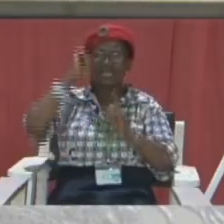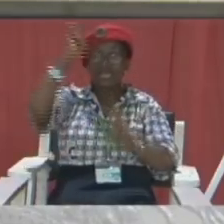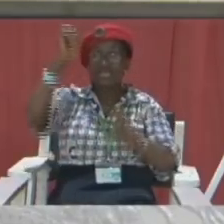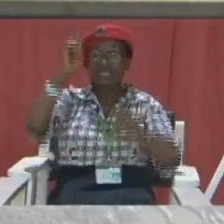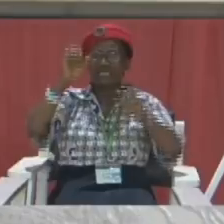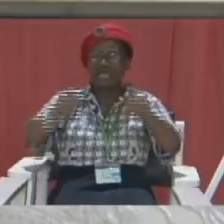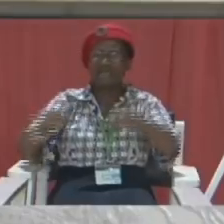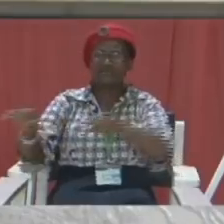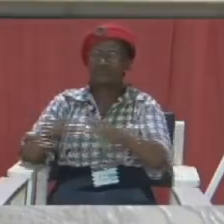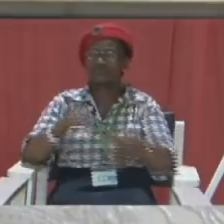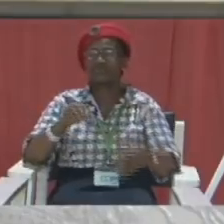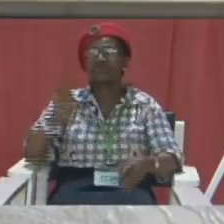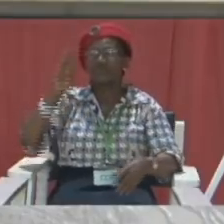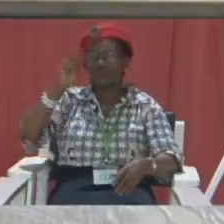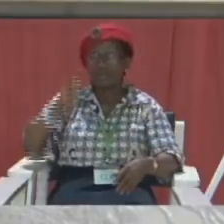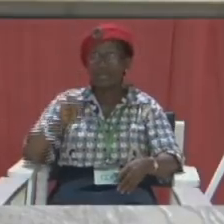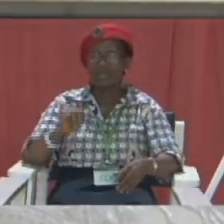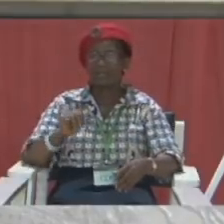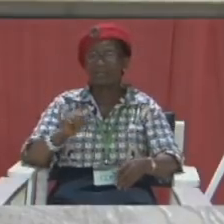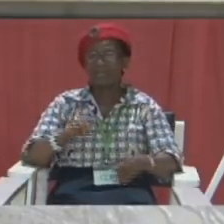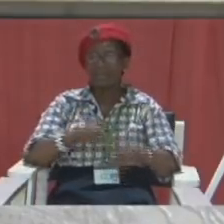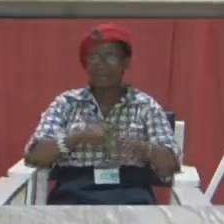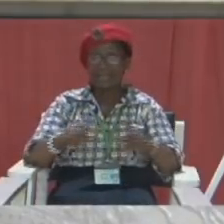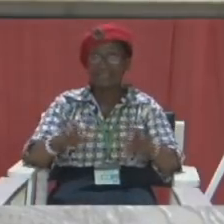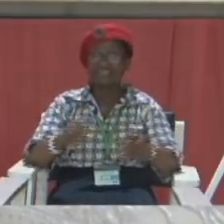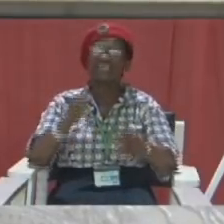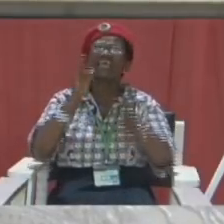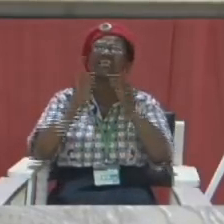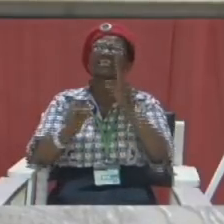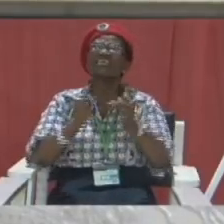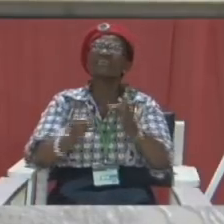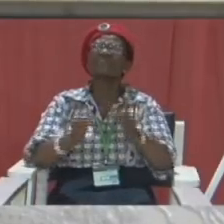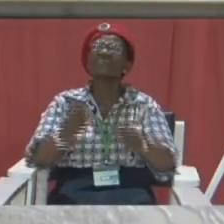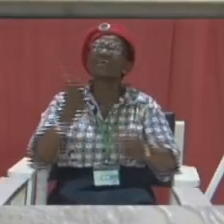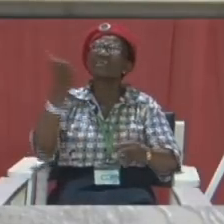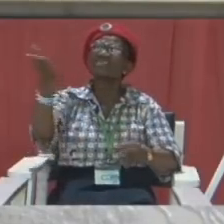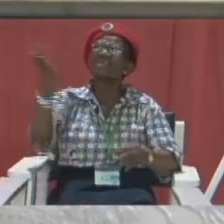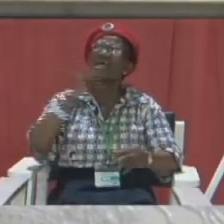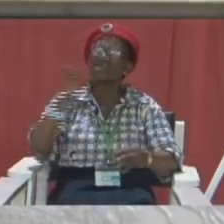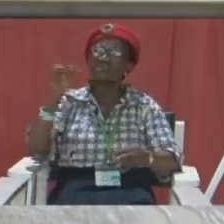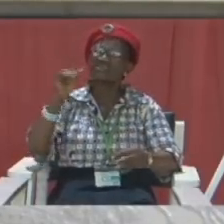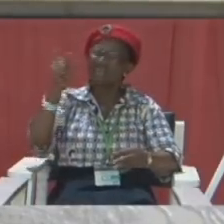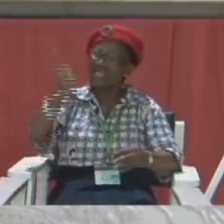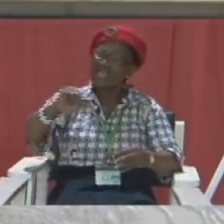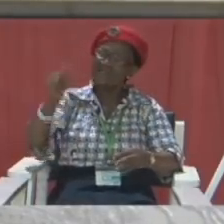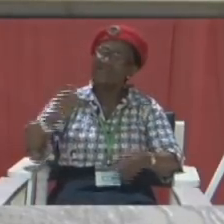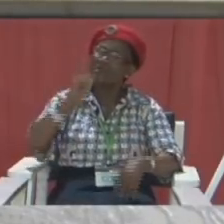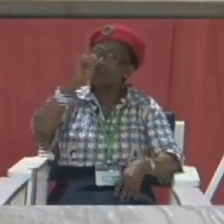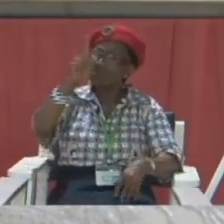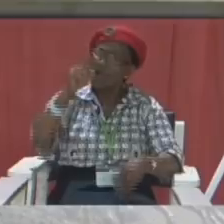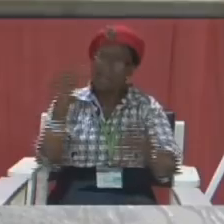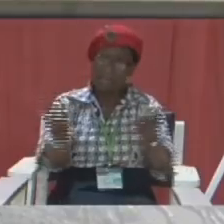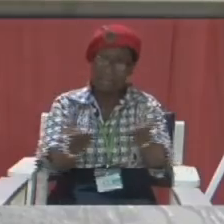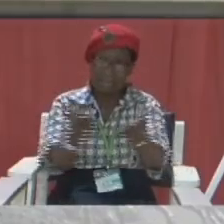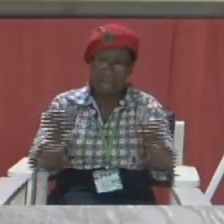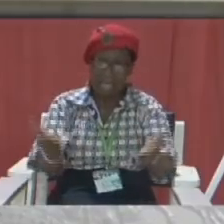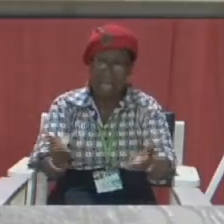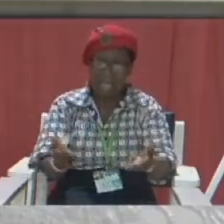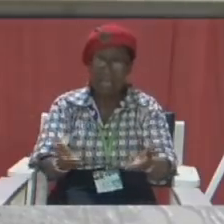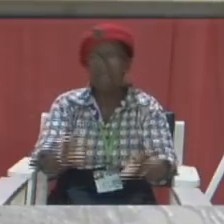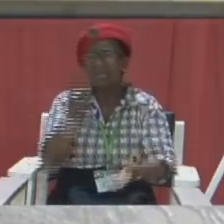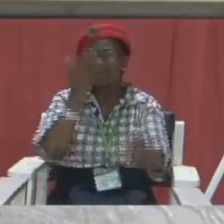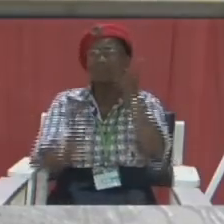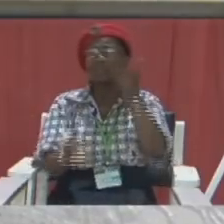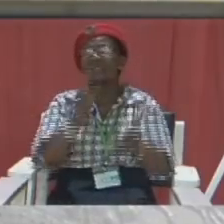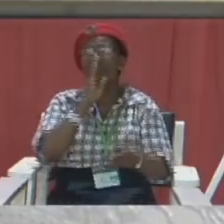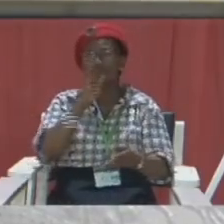But just in case there is anyone here. Oya ti a ba ri enikeni ni yi. Probably you came late. You